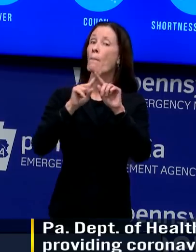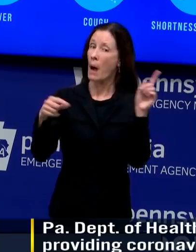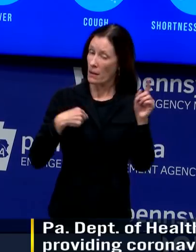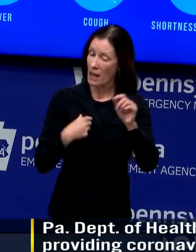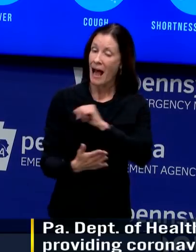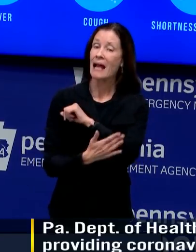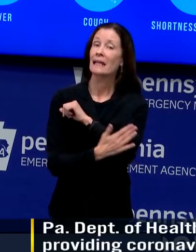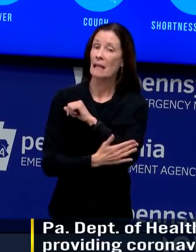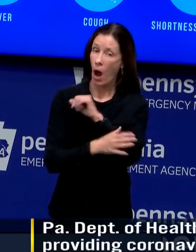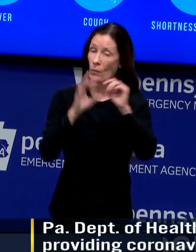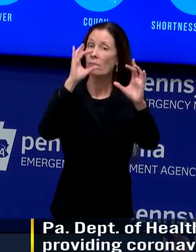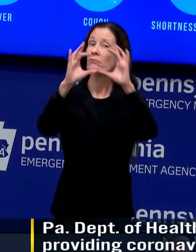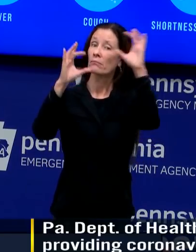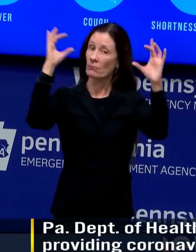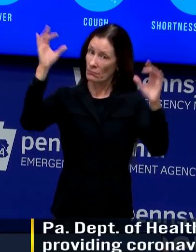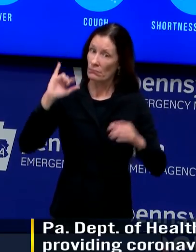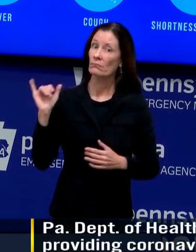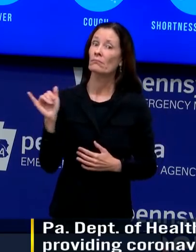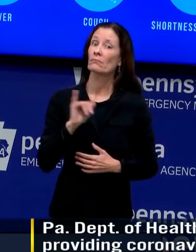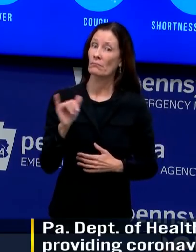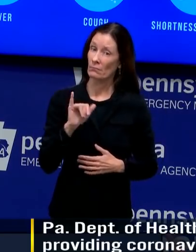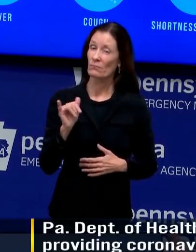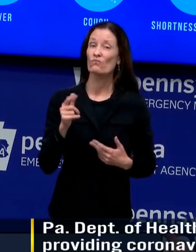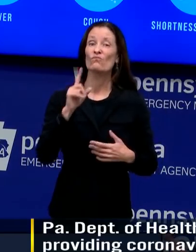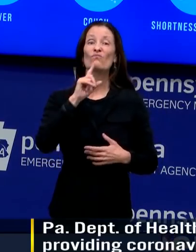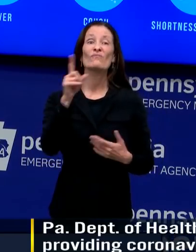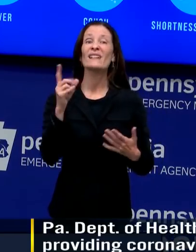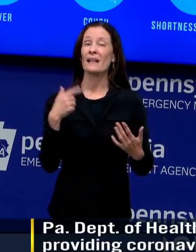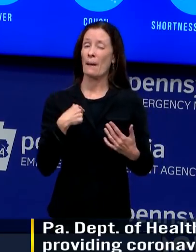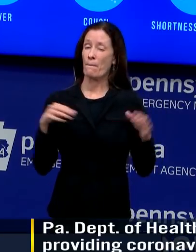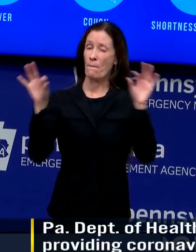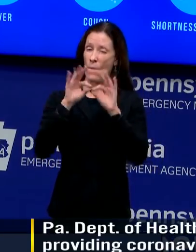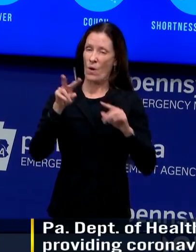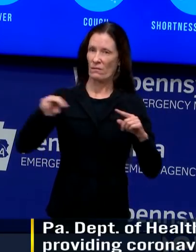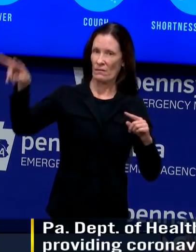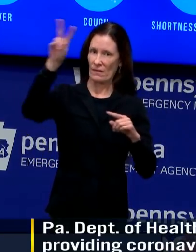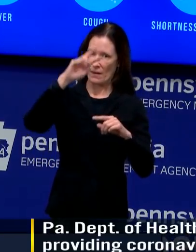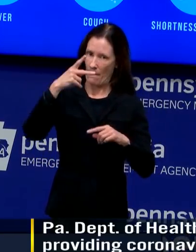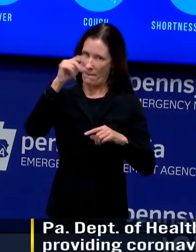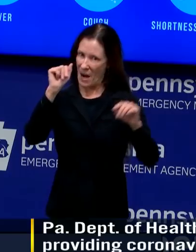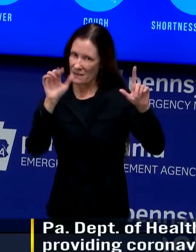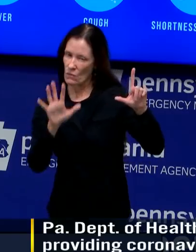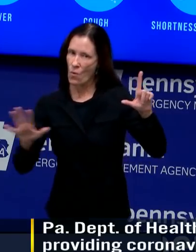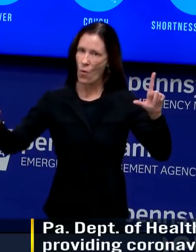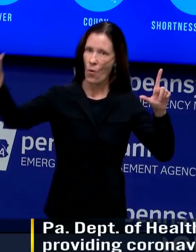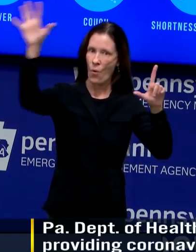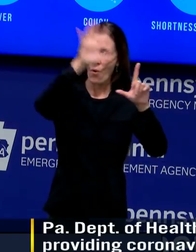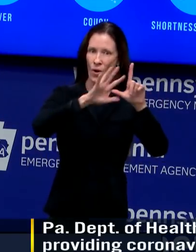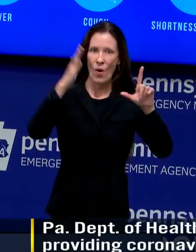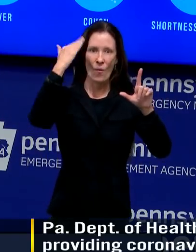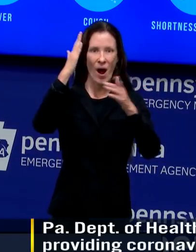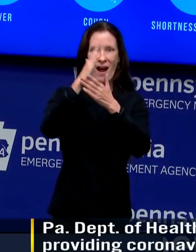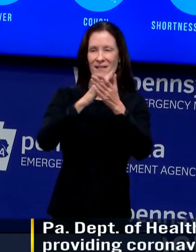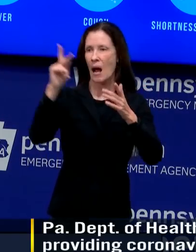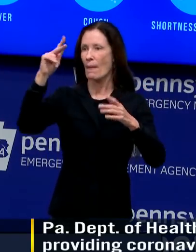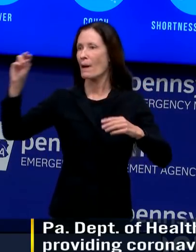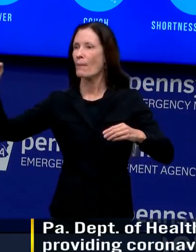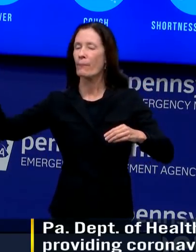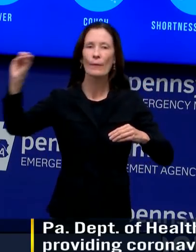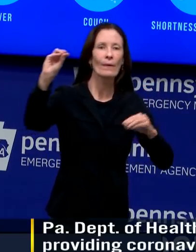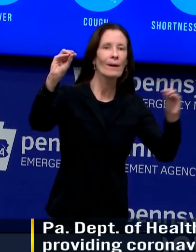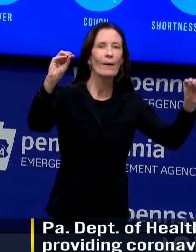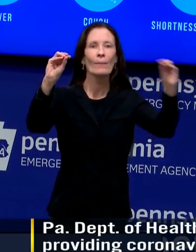interest of the state, people all over the state, people moving from place to place. Let's take a look at this from that